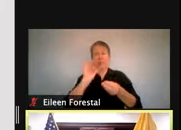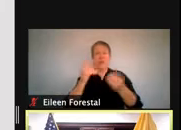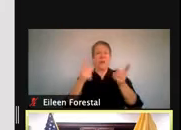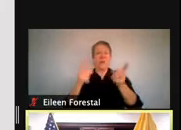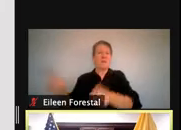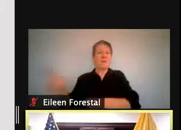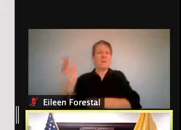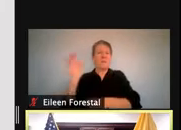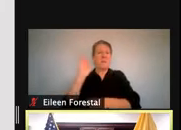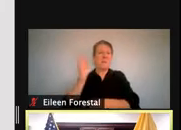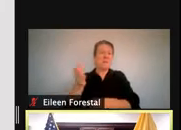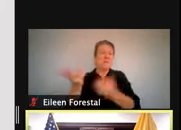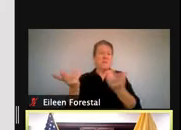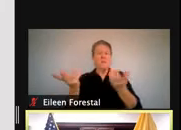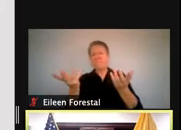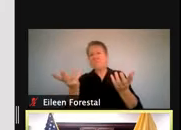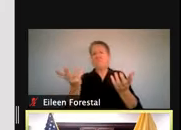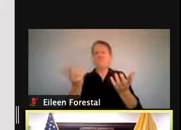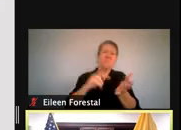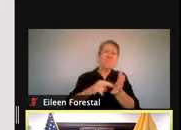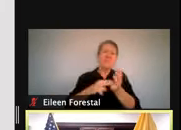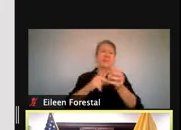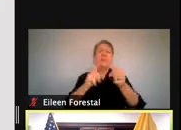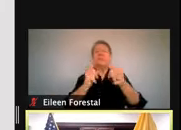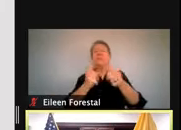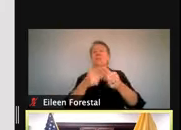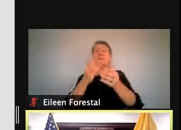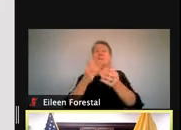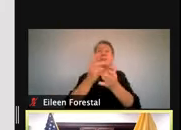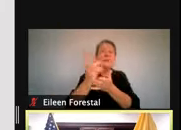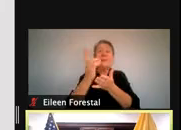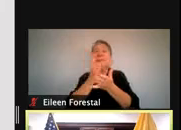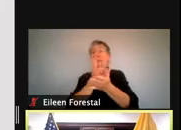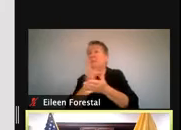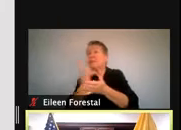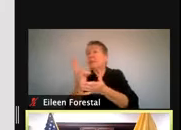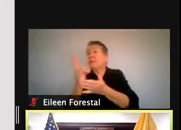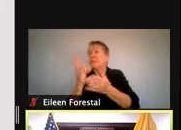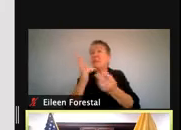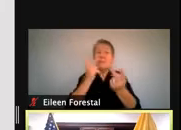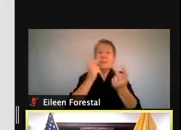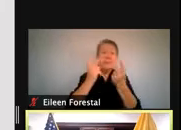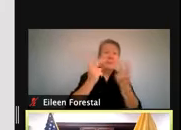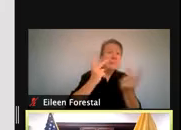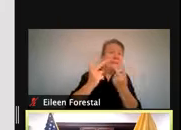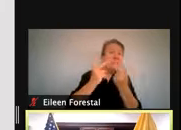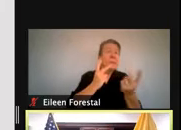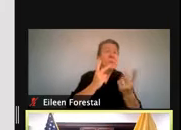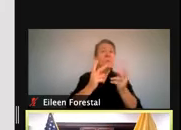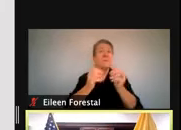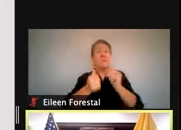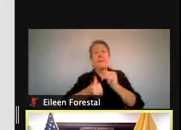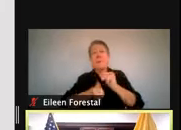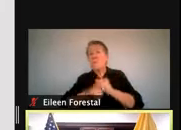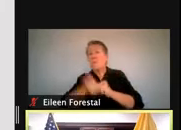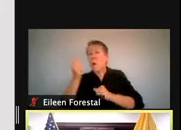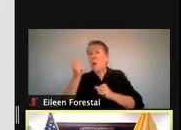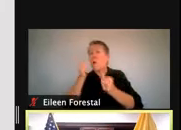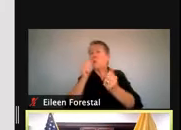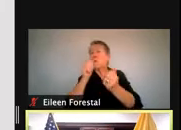period, a lot of districts had in their plans that they would go mostly from remote to hybrid. We're seeing